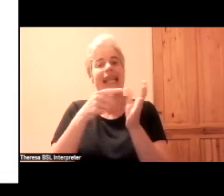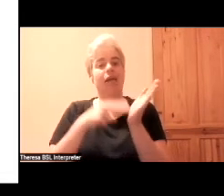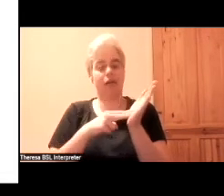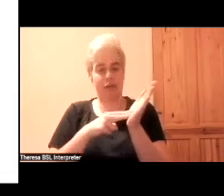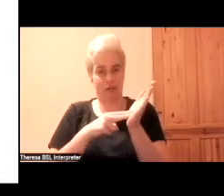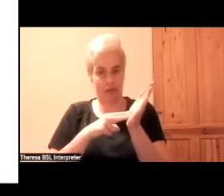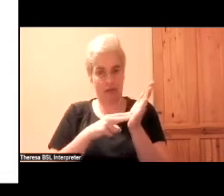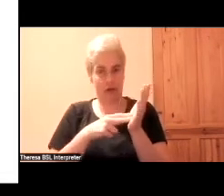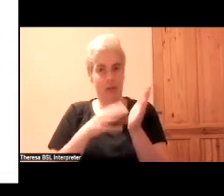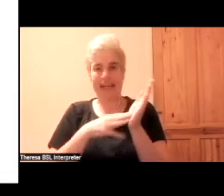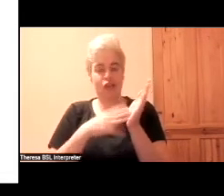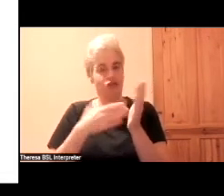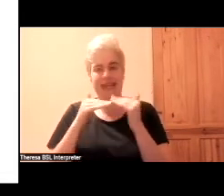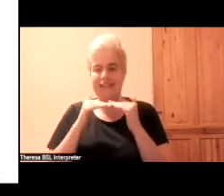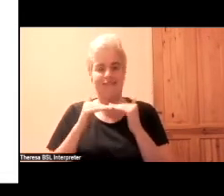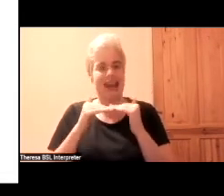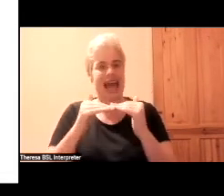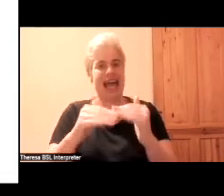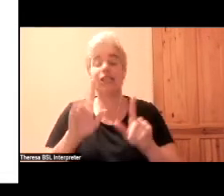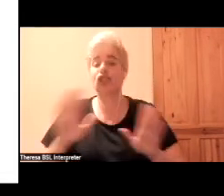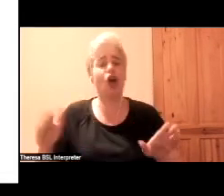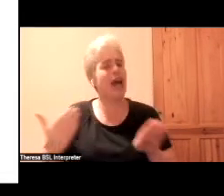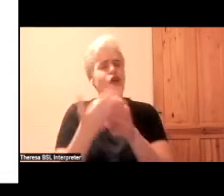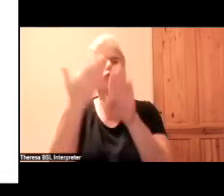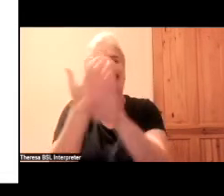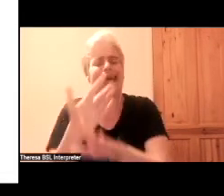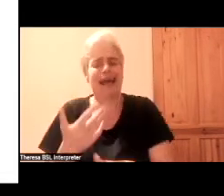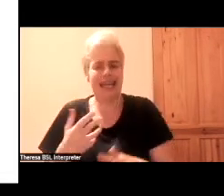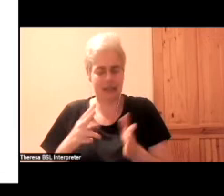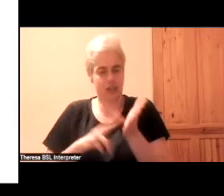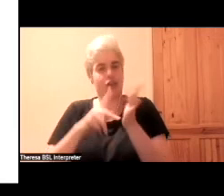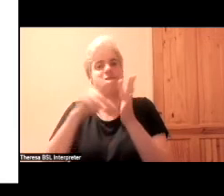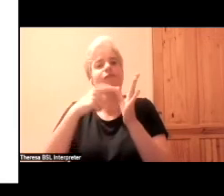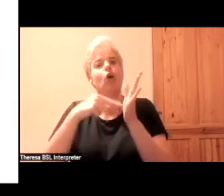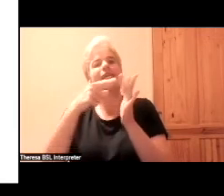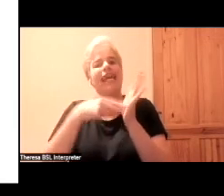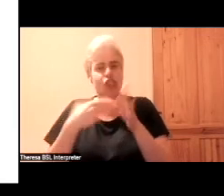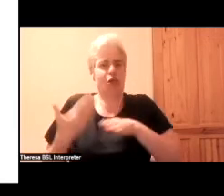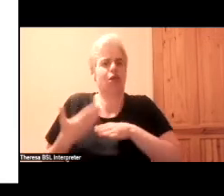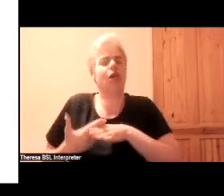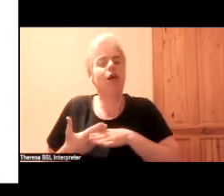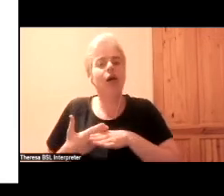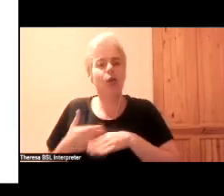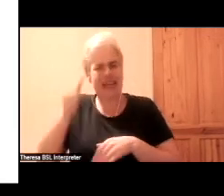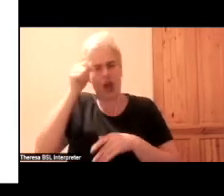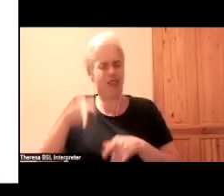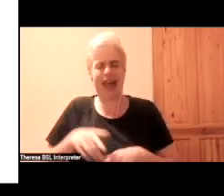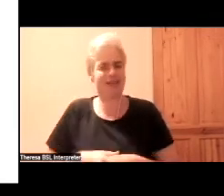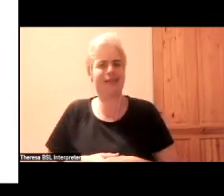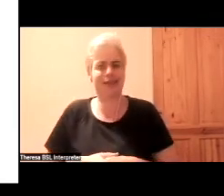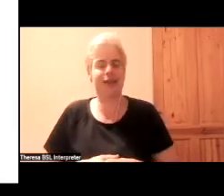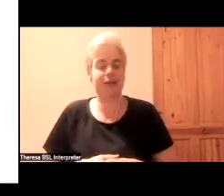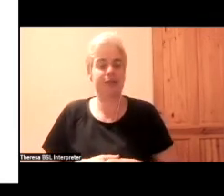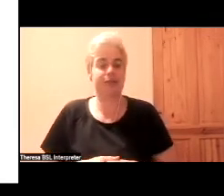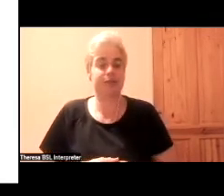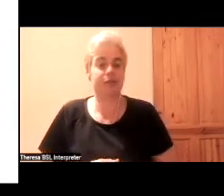It's not a career, but a vocation. We know that. And we must never get to thinking that's what it is.